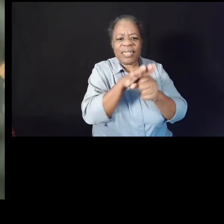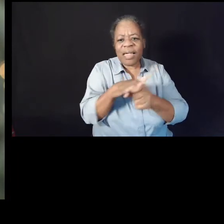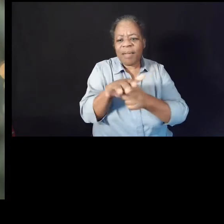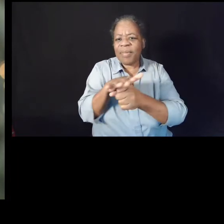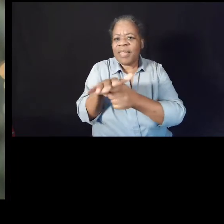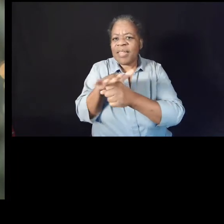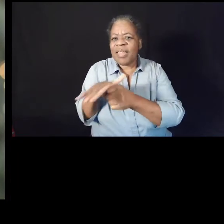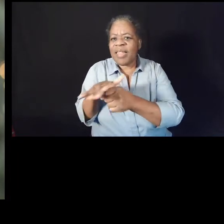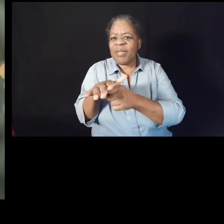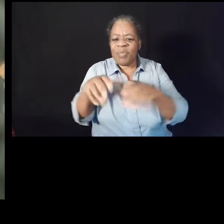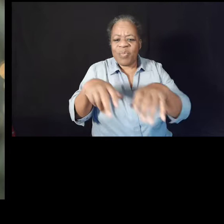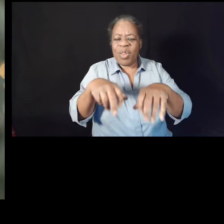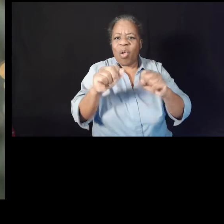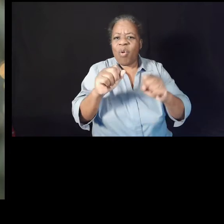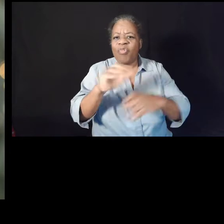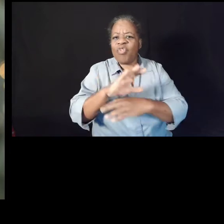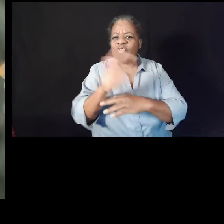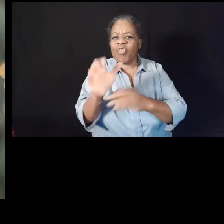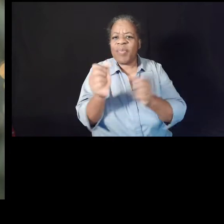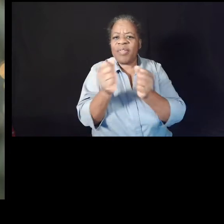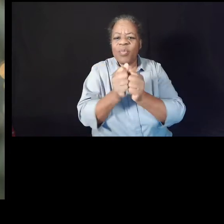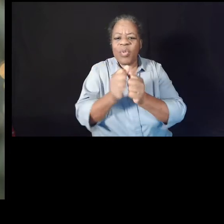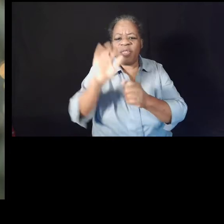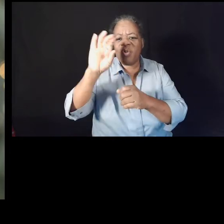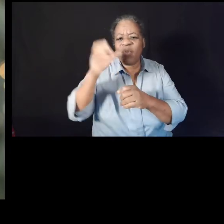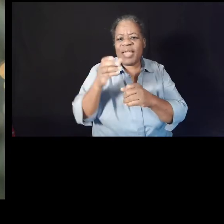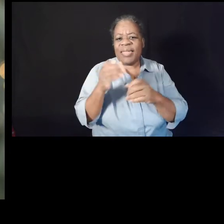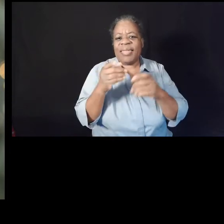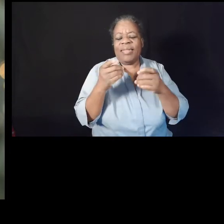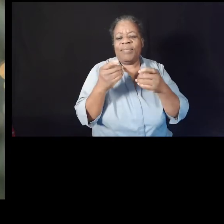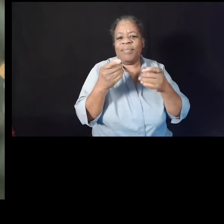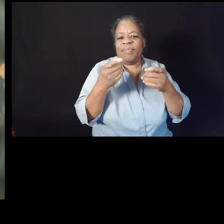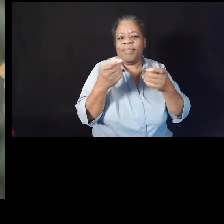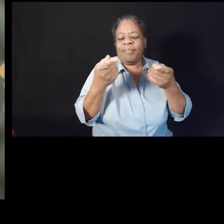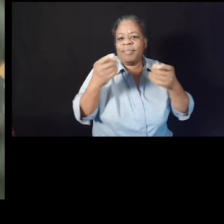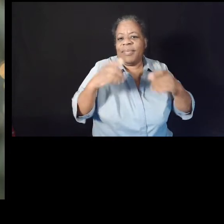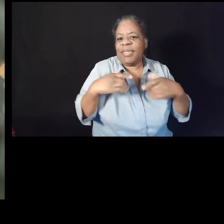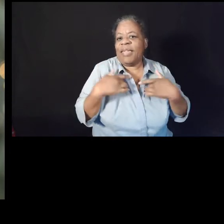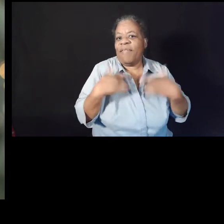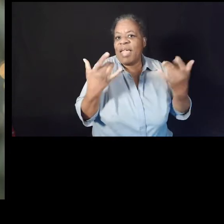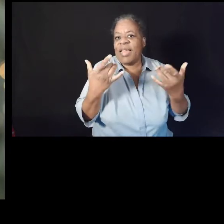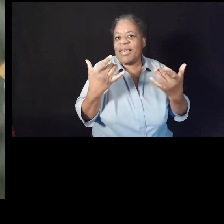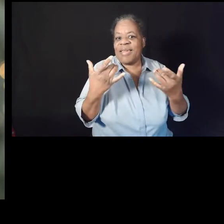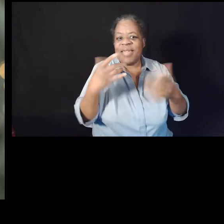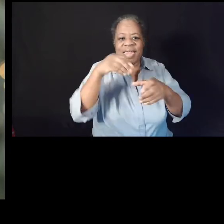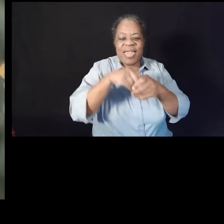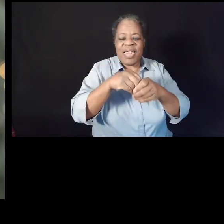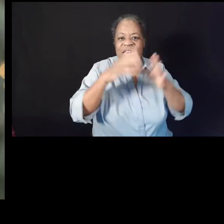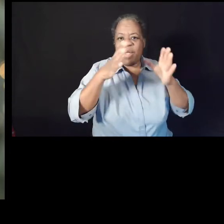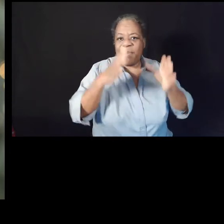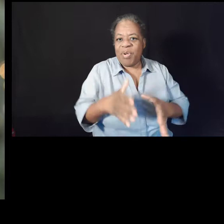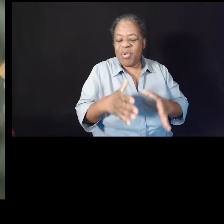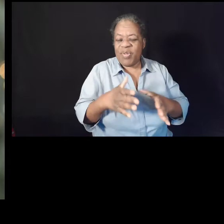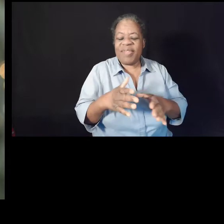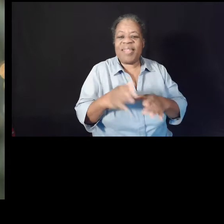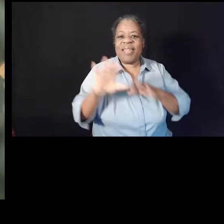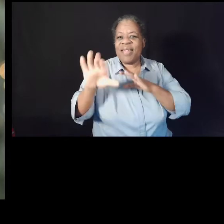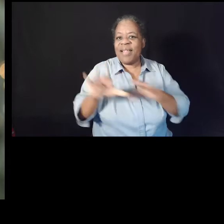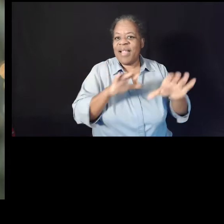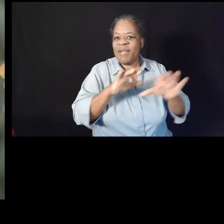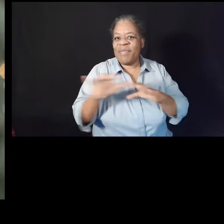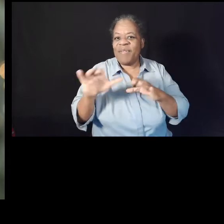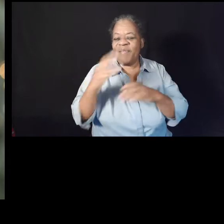with Grace event. An in-person, interactive experience of light, music, and fun for all